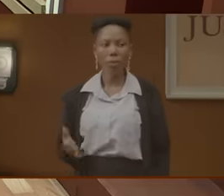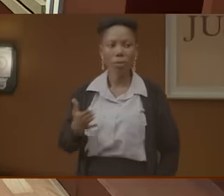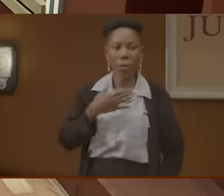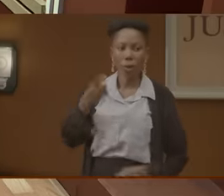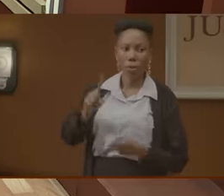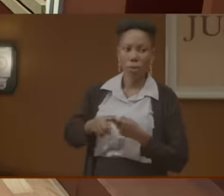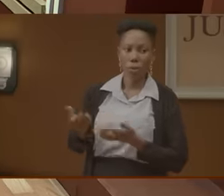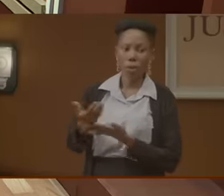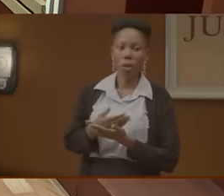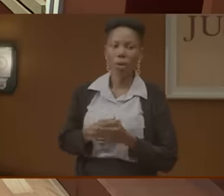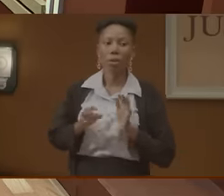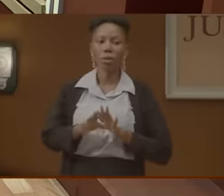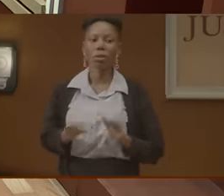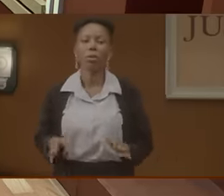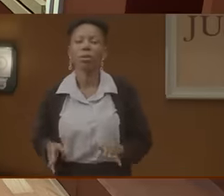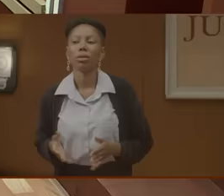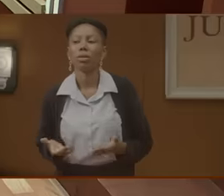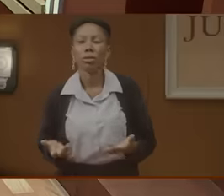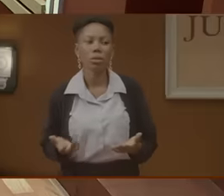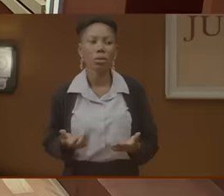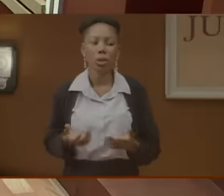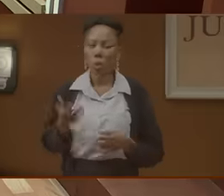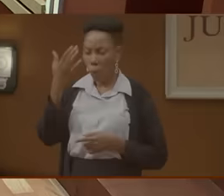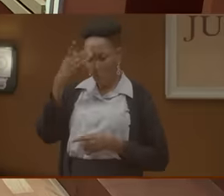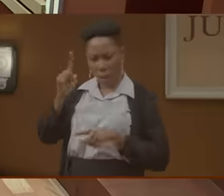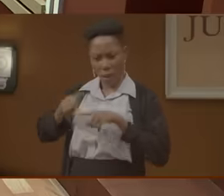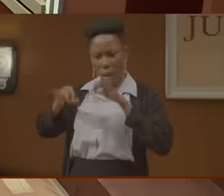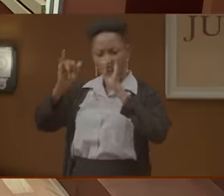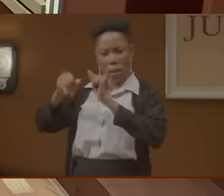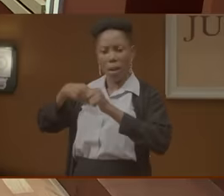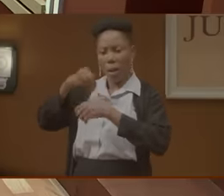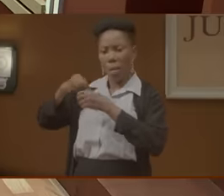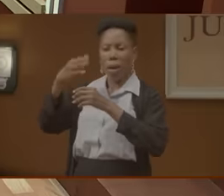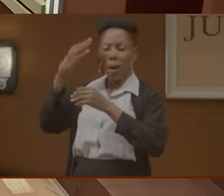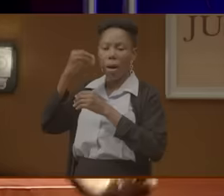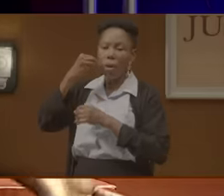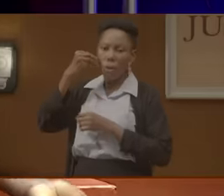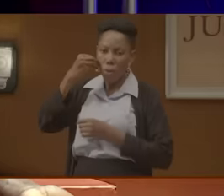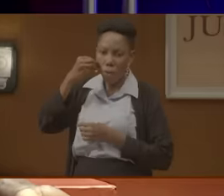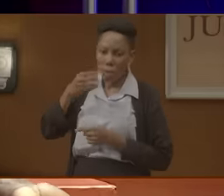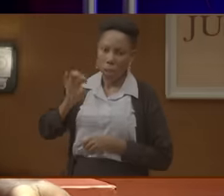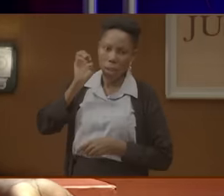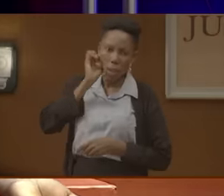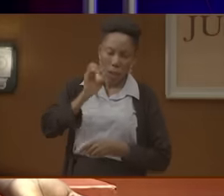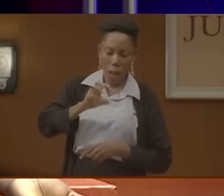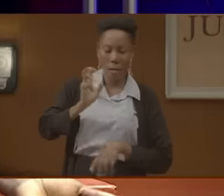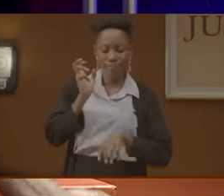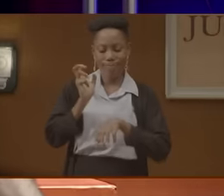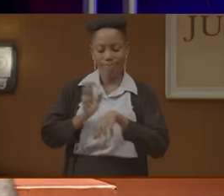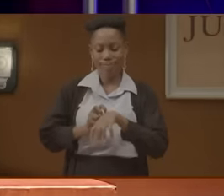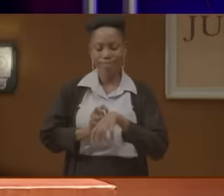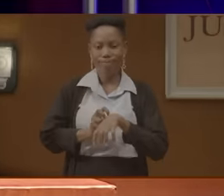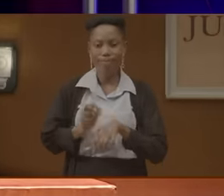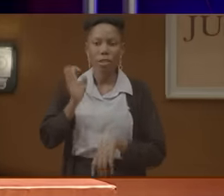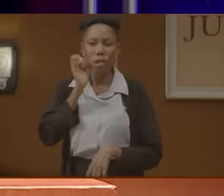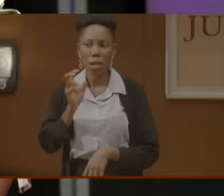their clothes so that they can, because they cannot do without clothes. He bite me for here. for the hand, why I